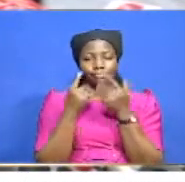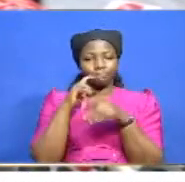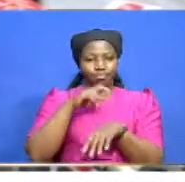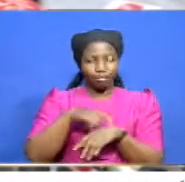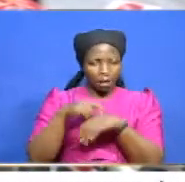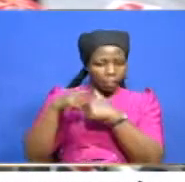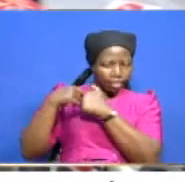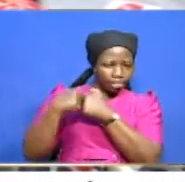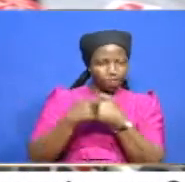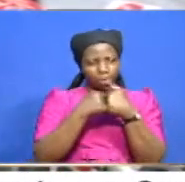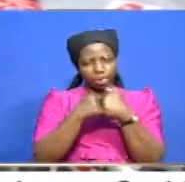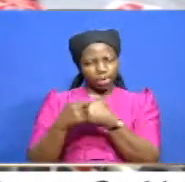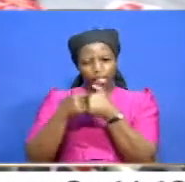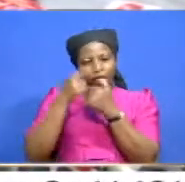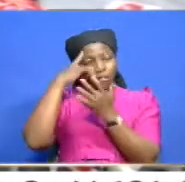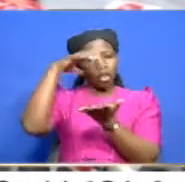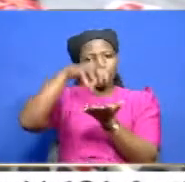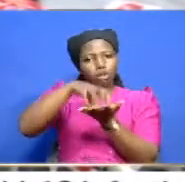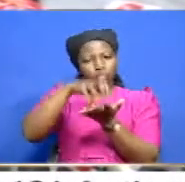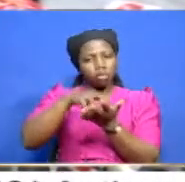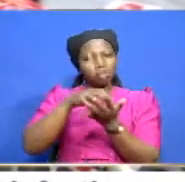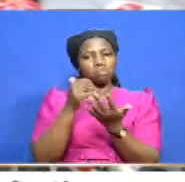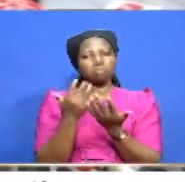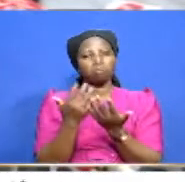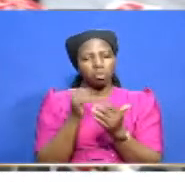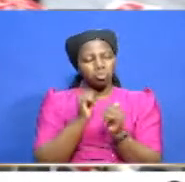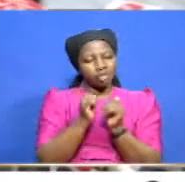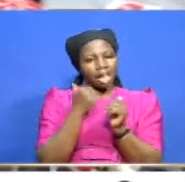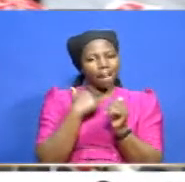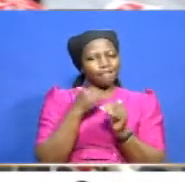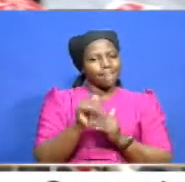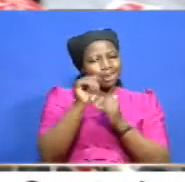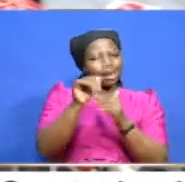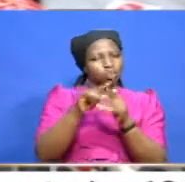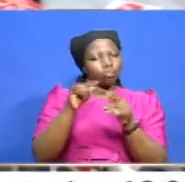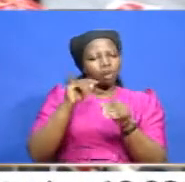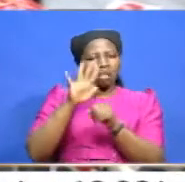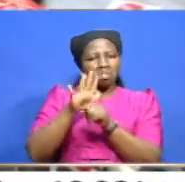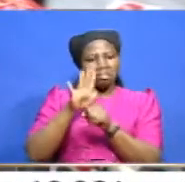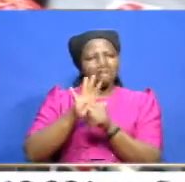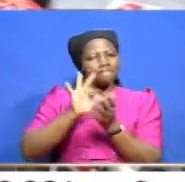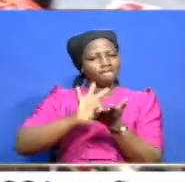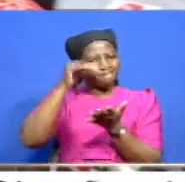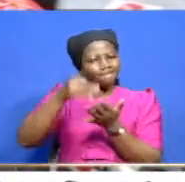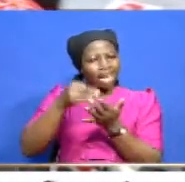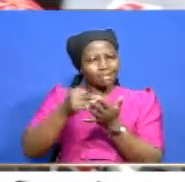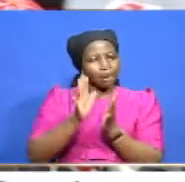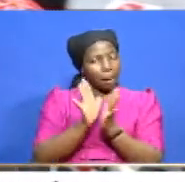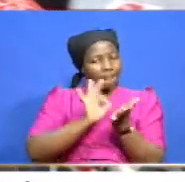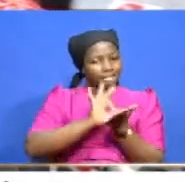the position occasioned massive loss of public funds.